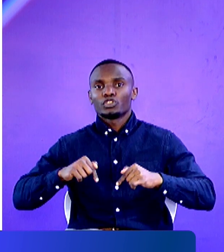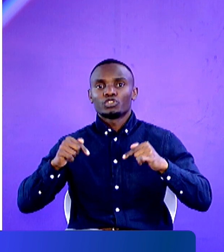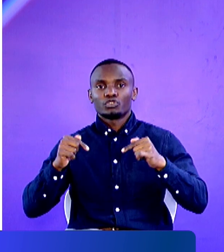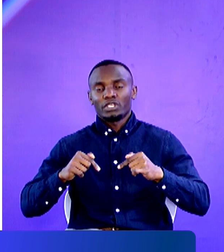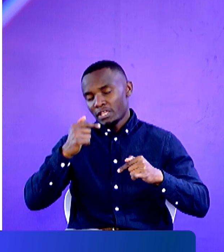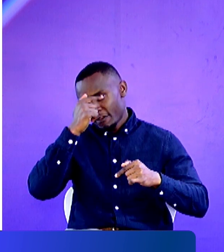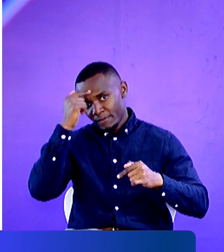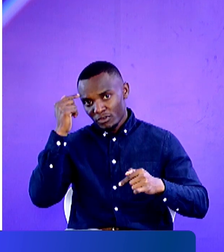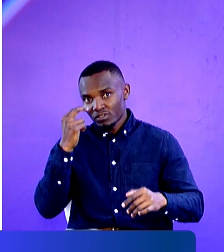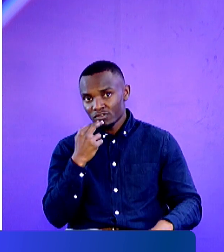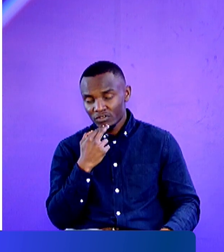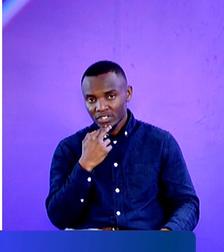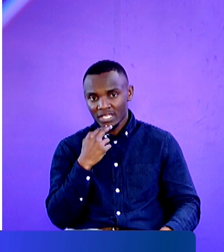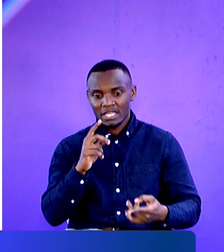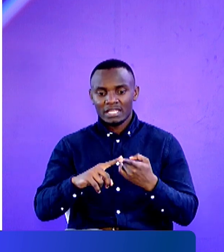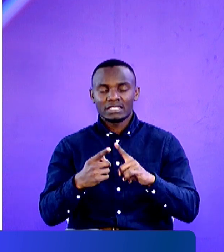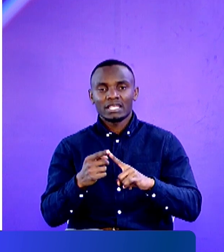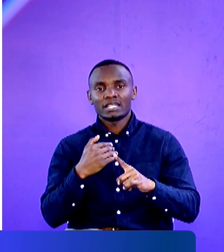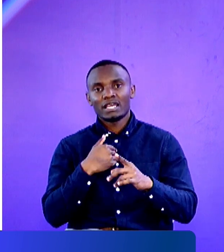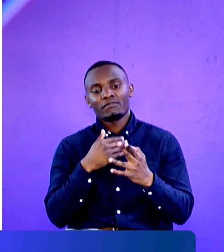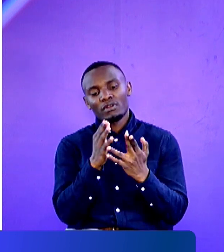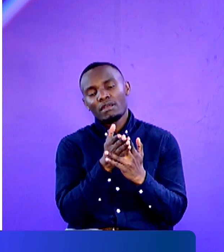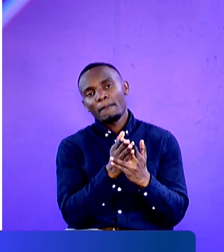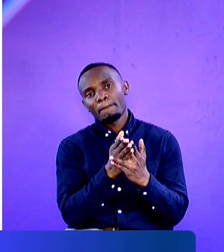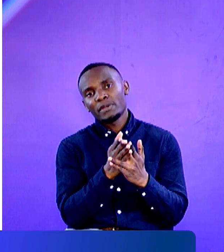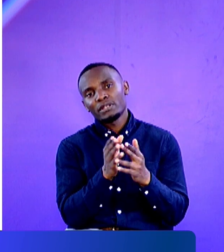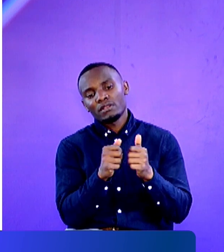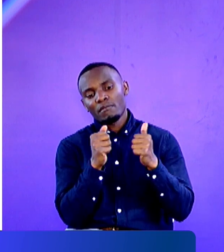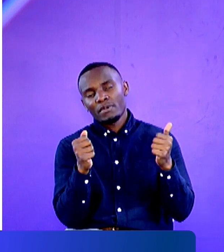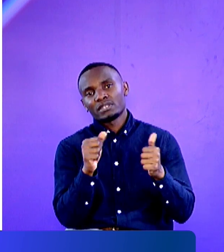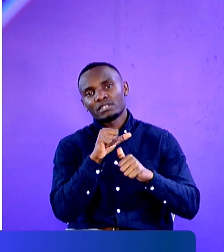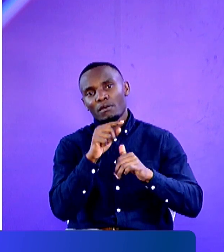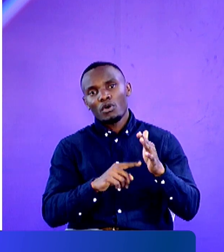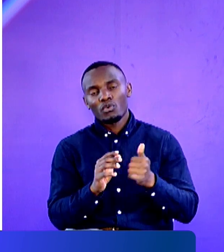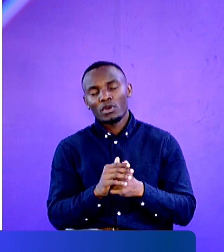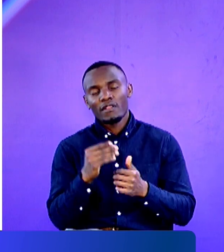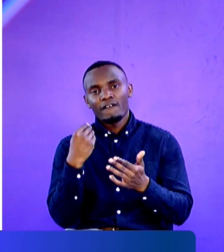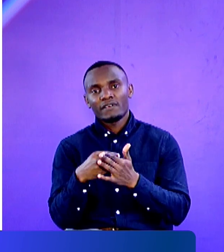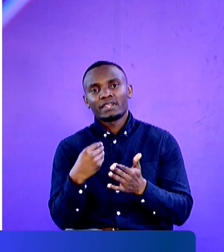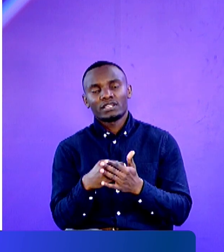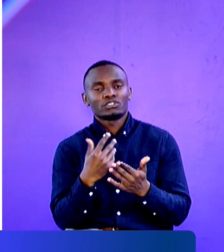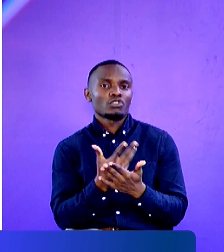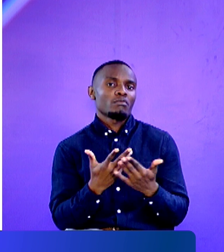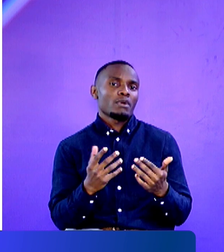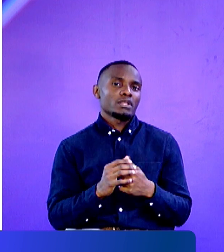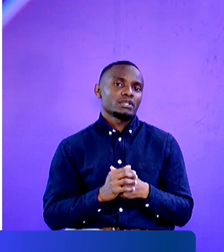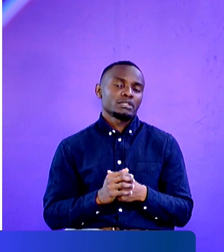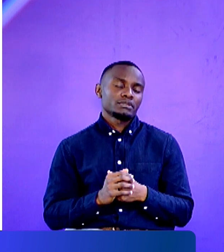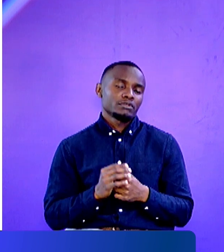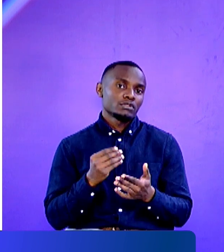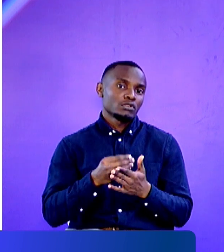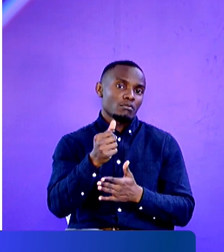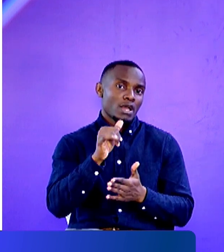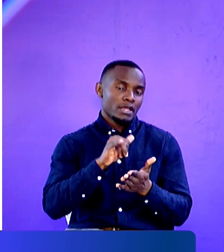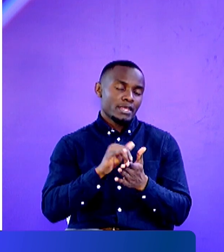is a Tuesday, the Standard have a pullout on financial matters. So get yourself a copy of that to get to read about all